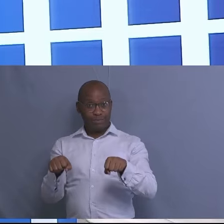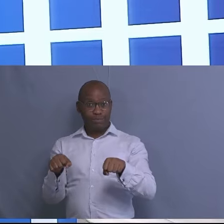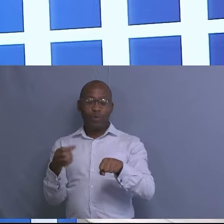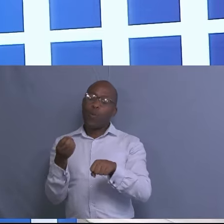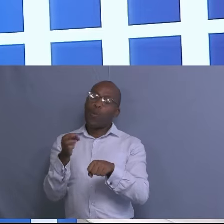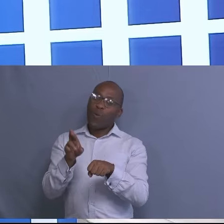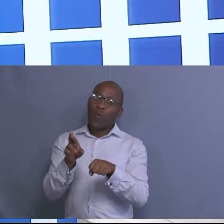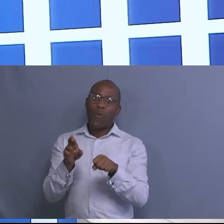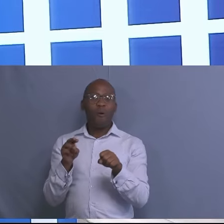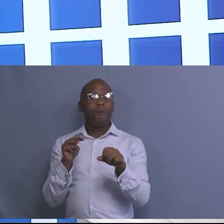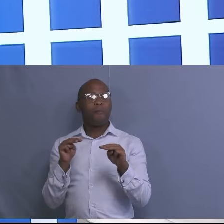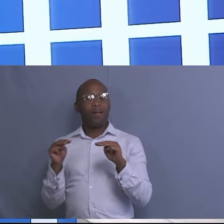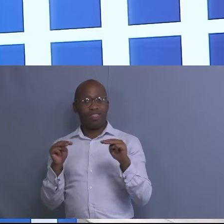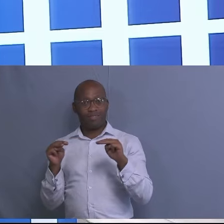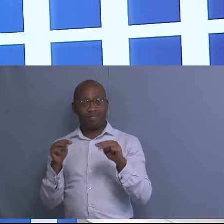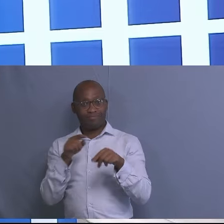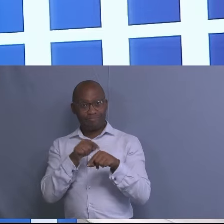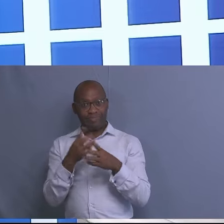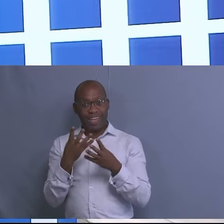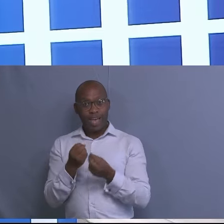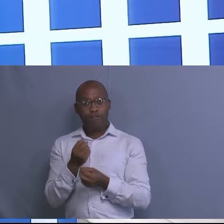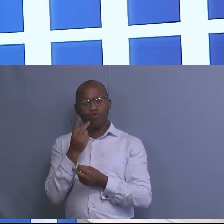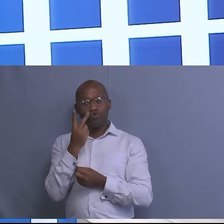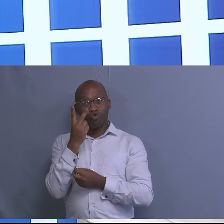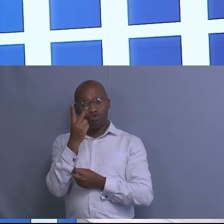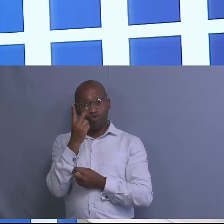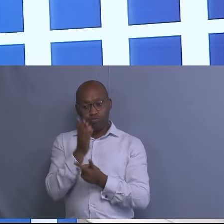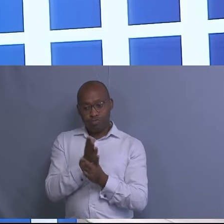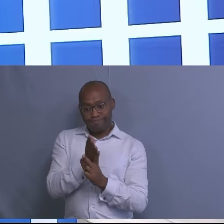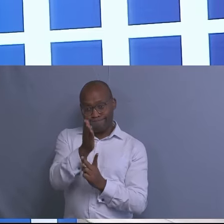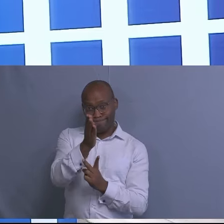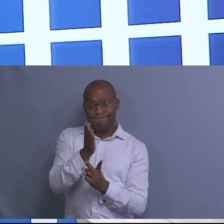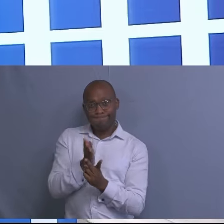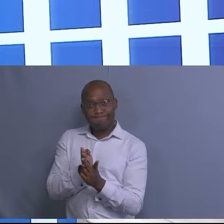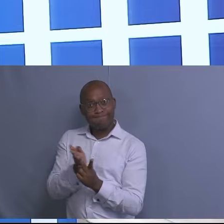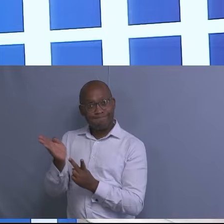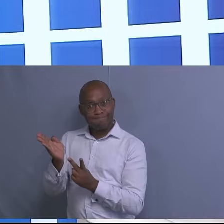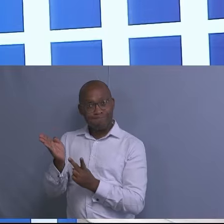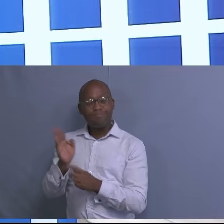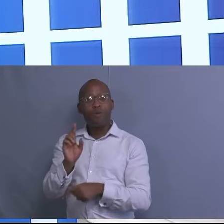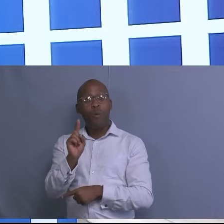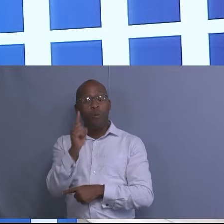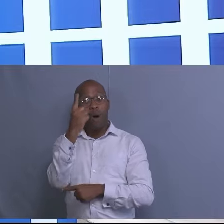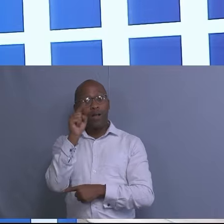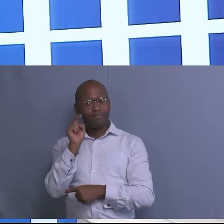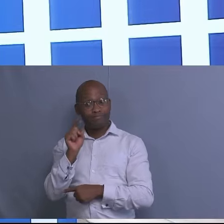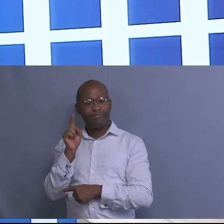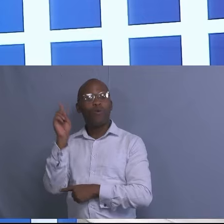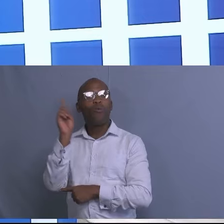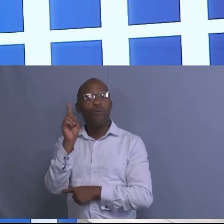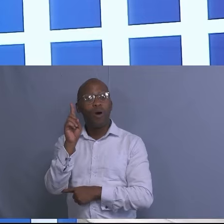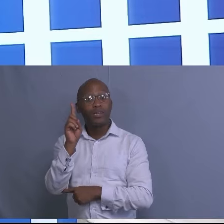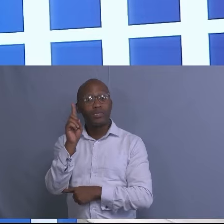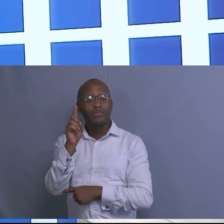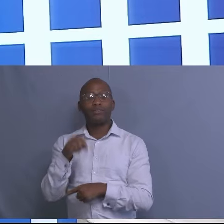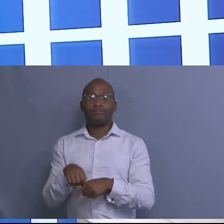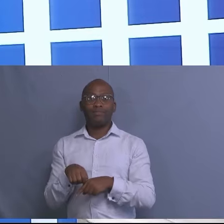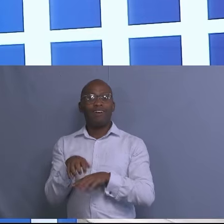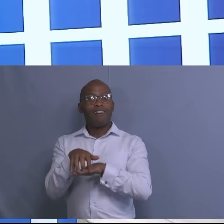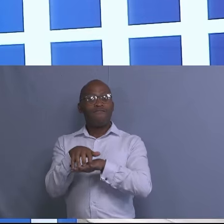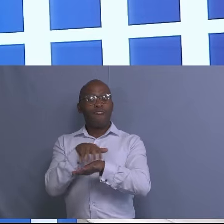is subdivided into 2 subtopics, that is 1, farming systems, under which we